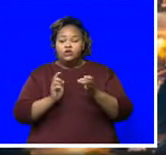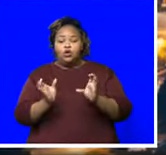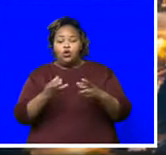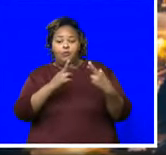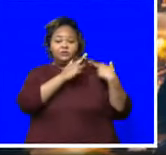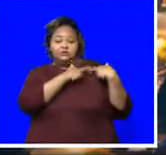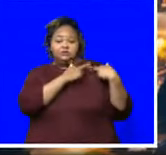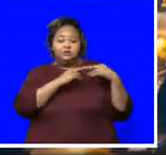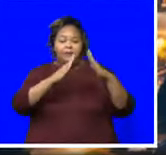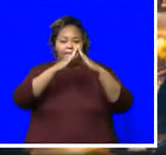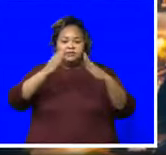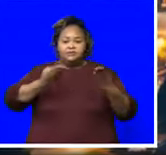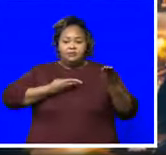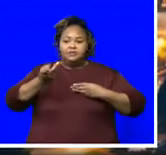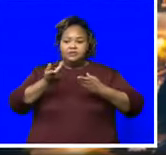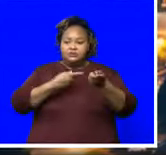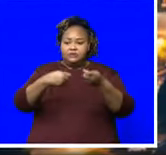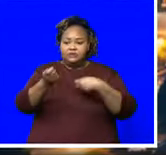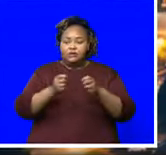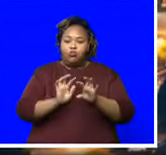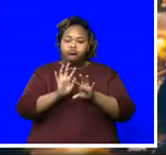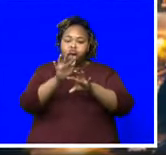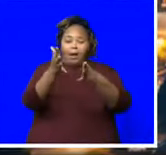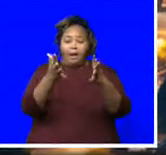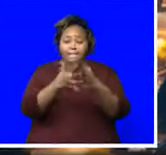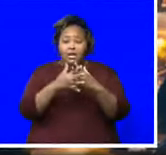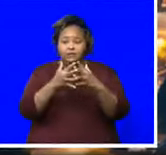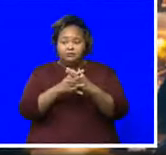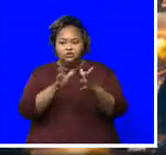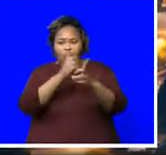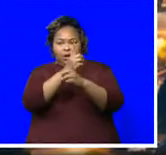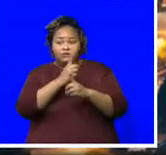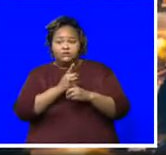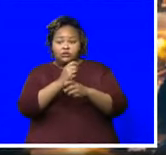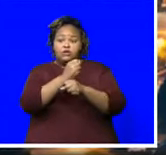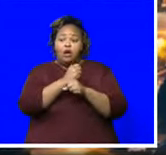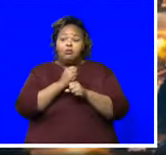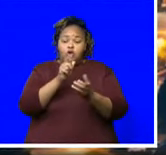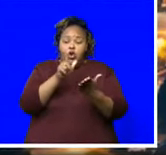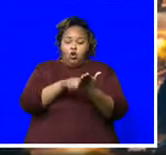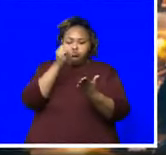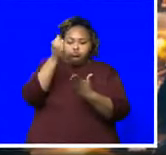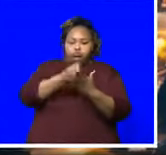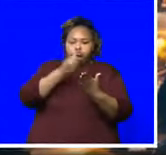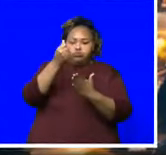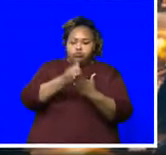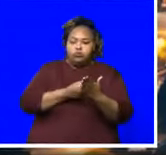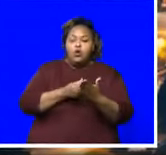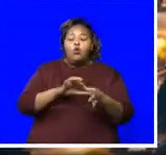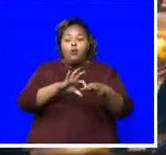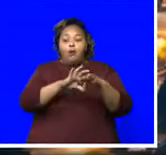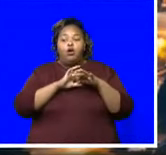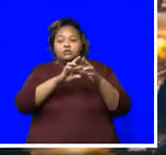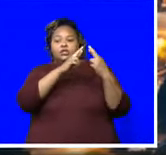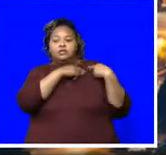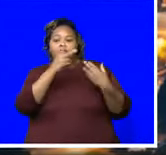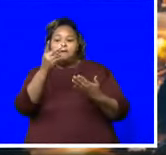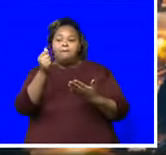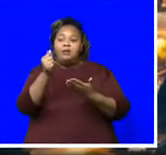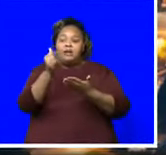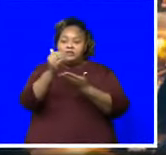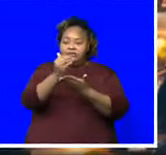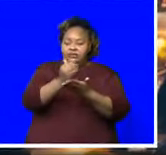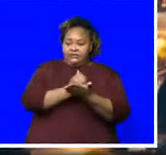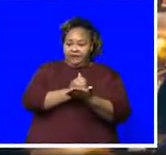kusebenta kwaleli tiko endlini yabayisikhulu. Kulo mhlangano ke kubukeke ukuthi umthetho losakhankanyo wetinkampani tekonke nekubolekisa